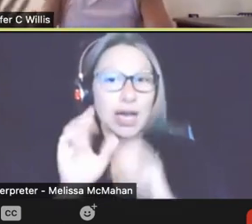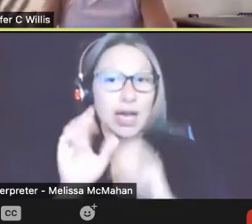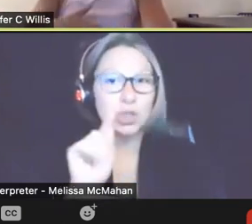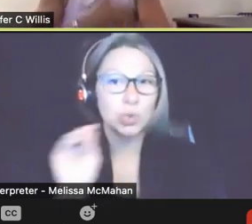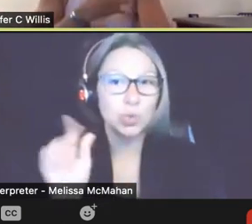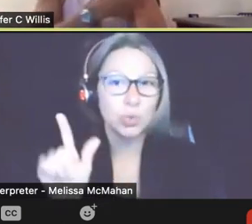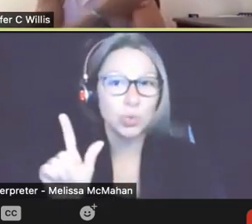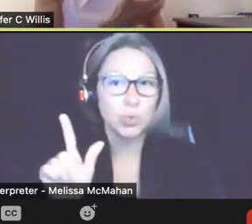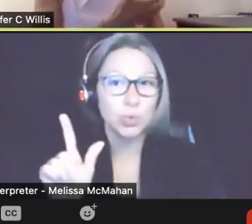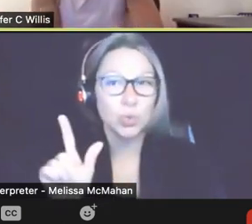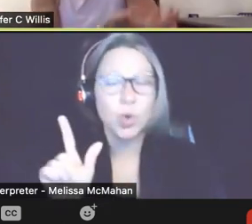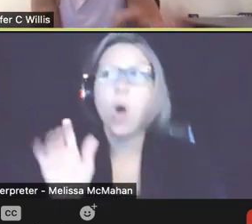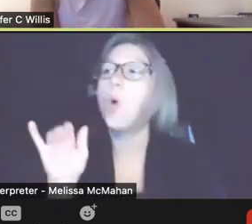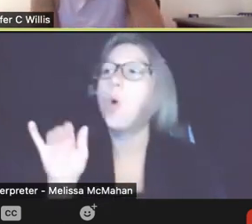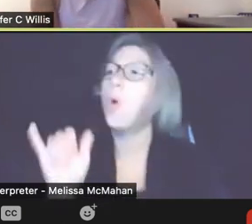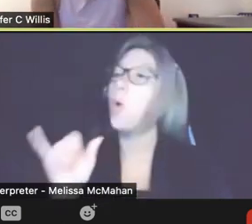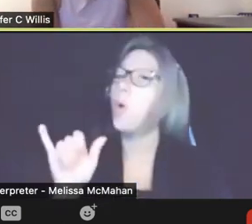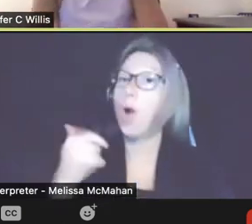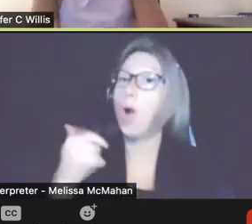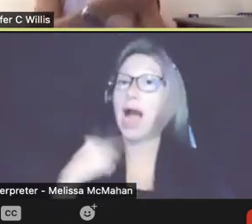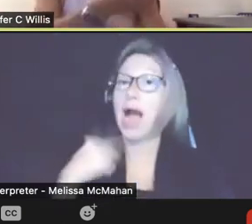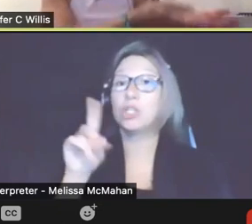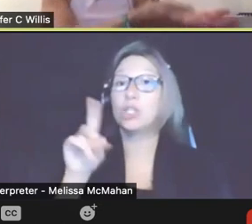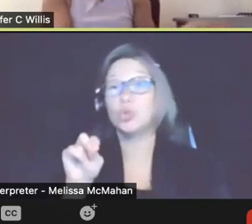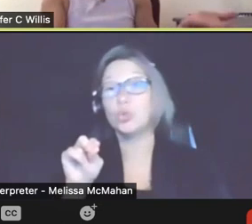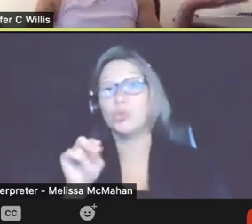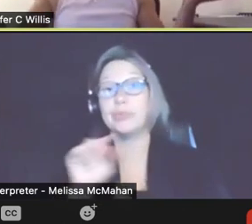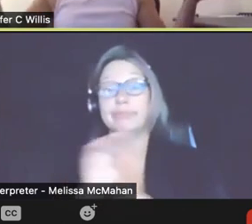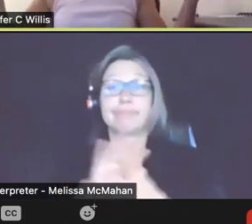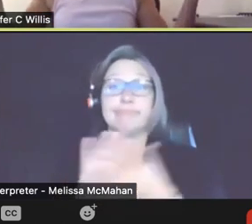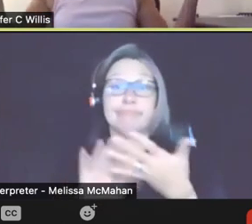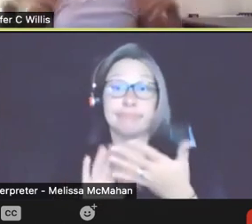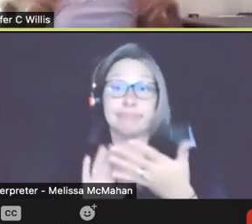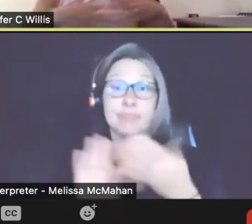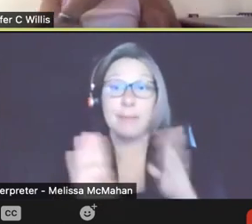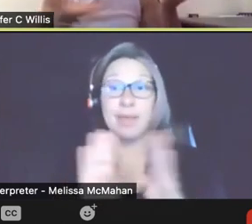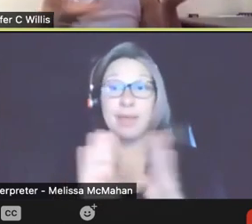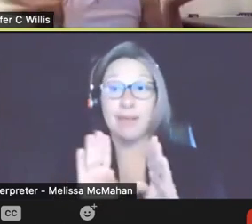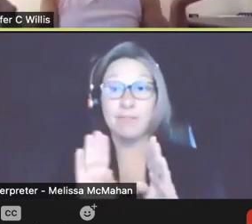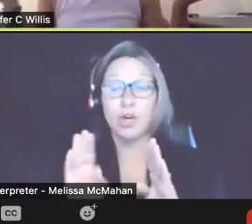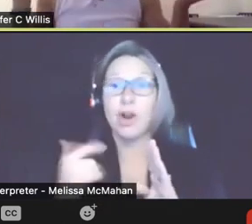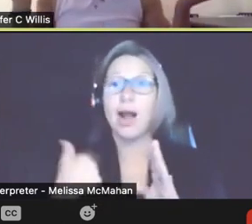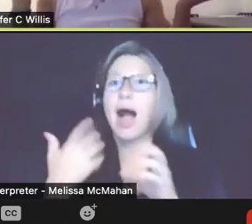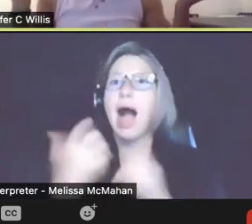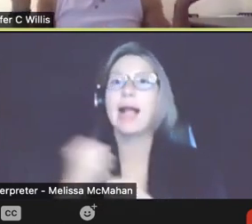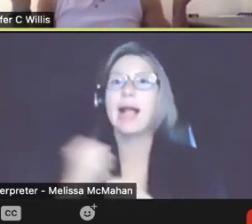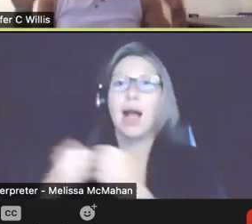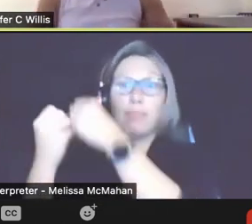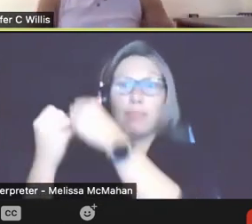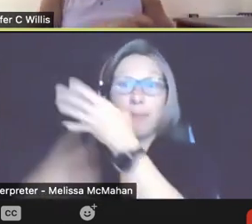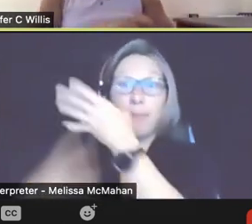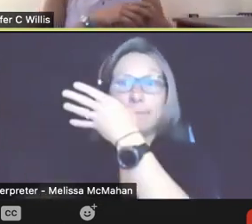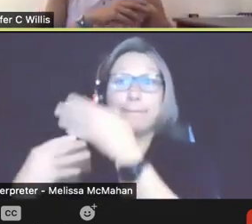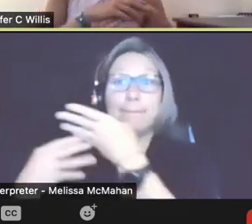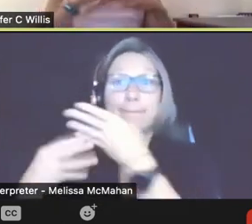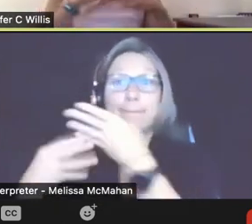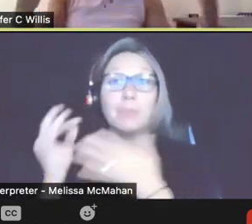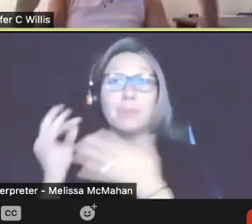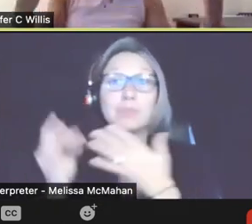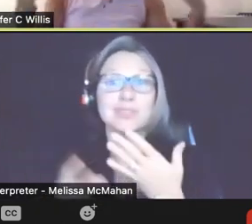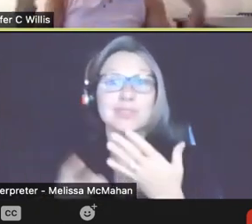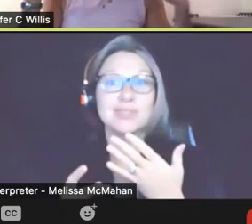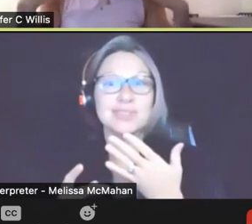because, ooh, when I do said behavior, I get the buffet of options of all of my favorite things presented to me, or I